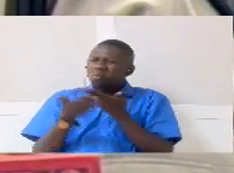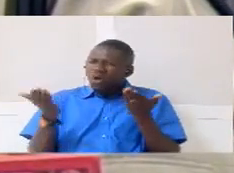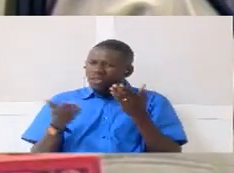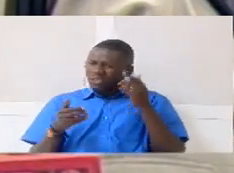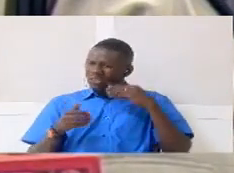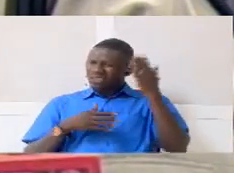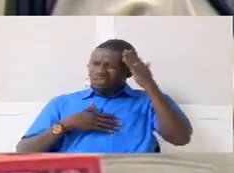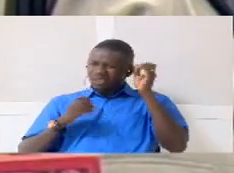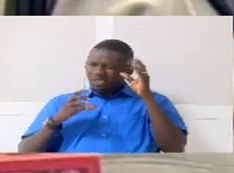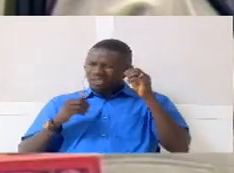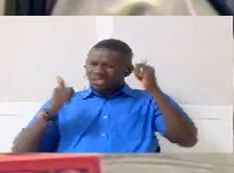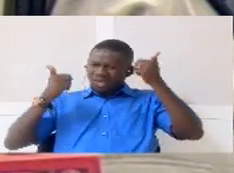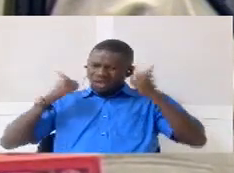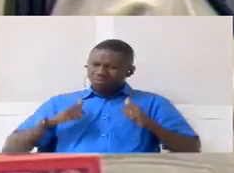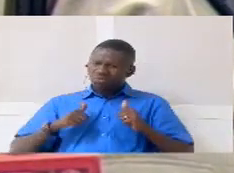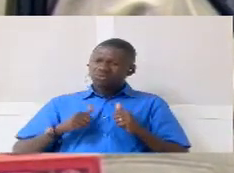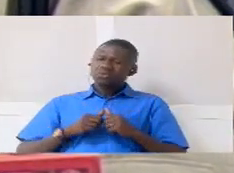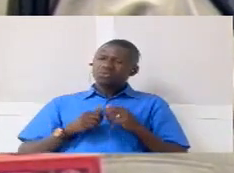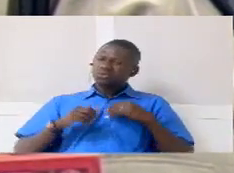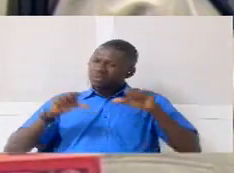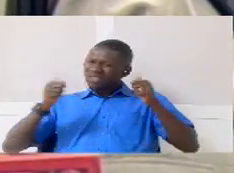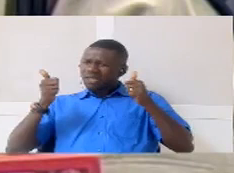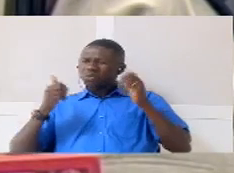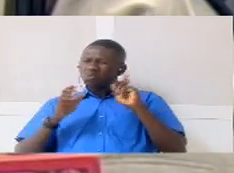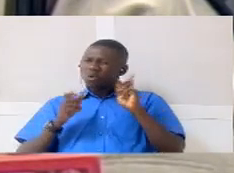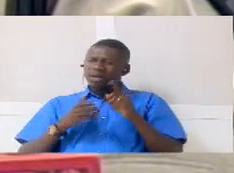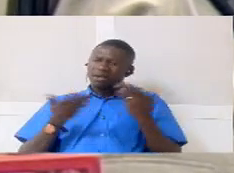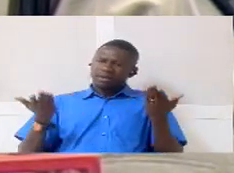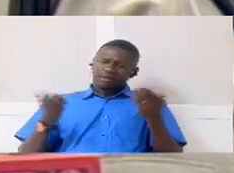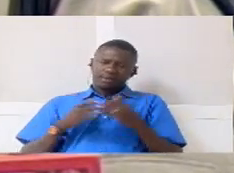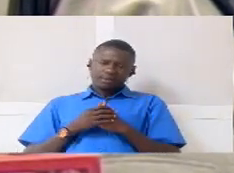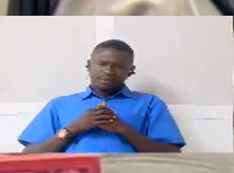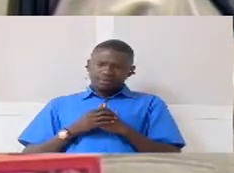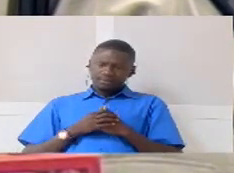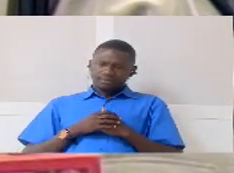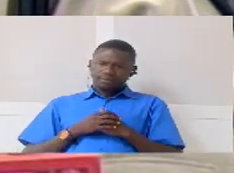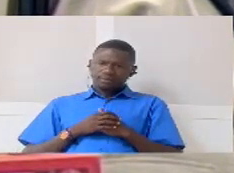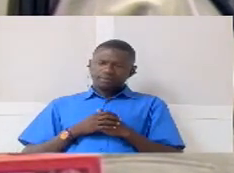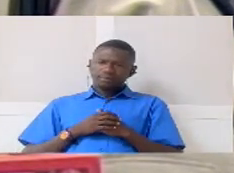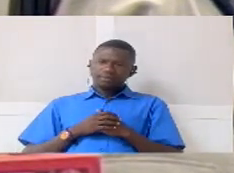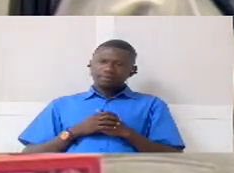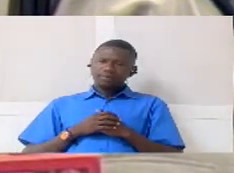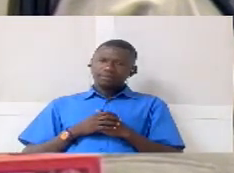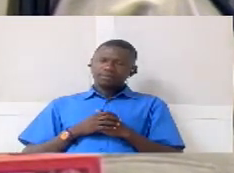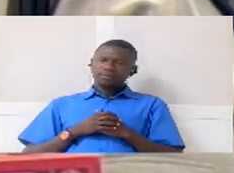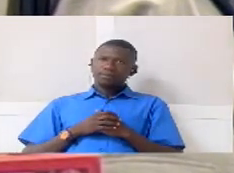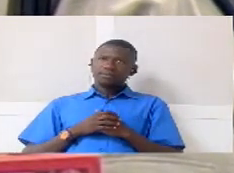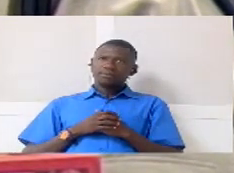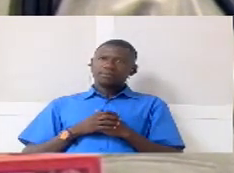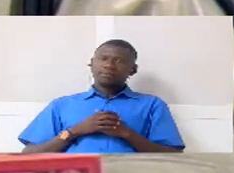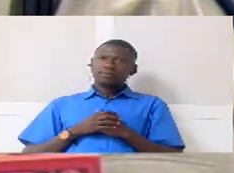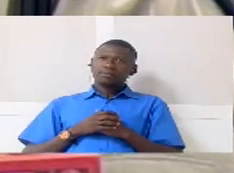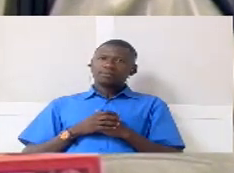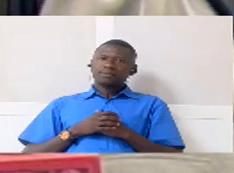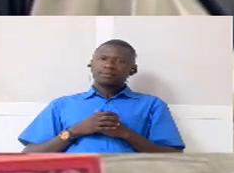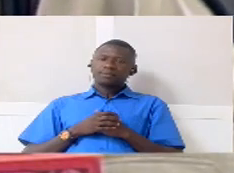la doku lalu. Fo, iman kisi kisiri kebang kajube mune keta daliloti, meye nyin kurango sembo warandi kasola. Fo, imao kisi kisiri oke.